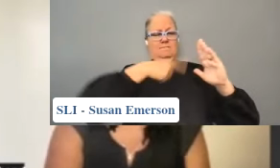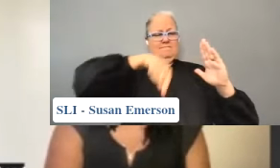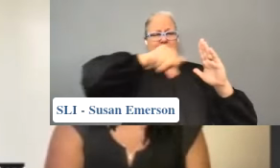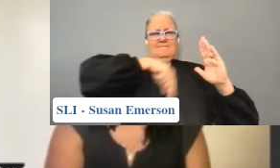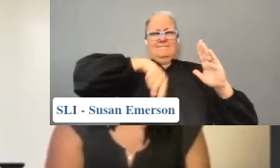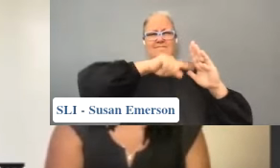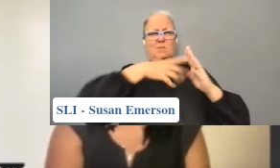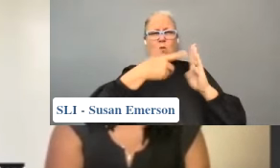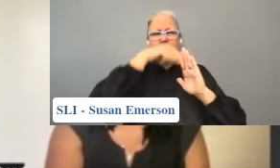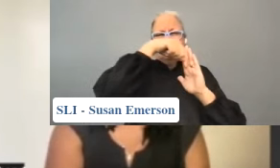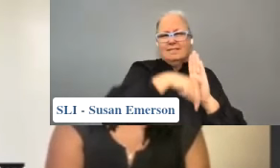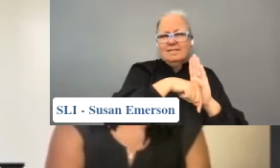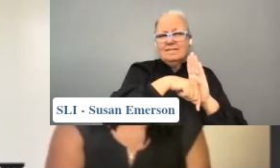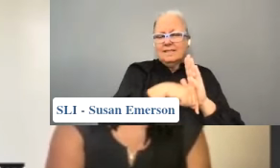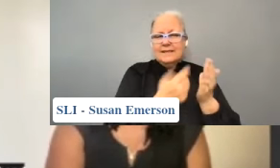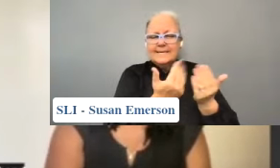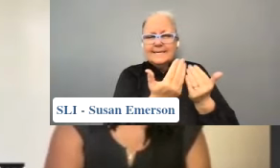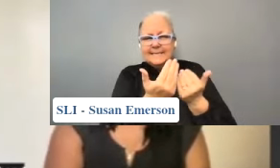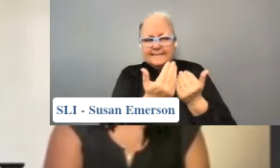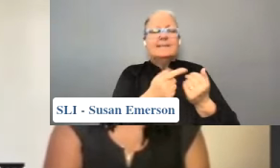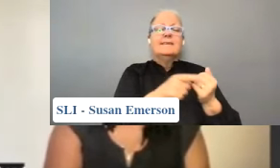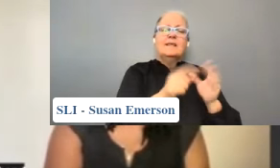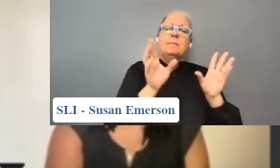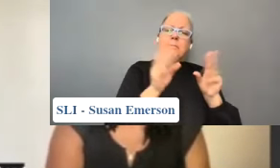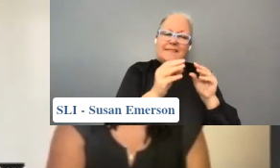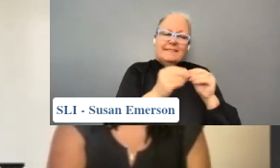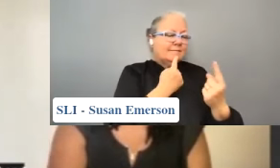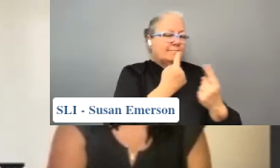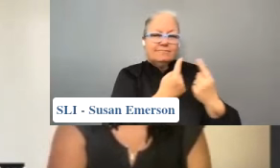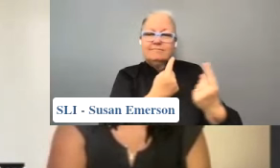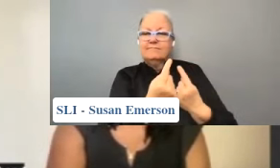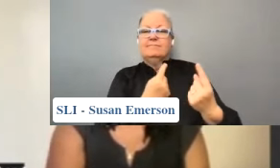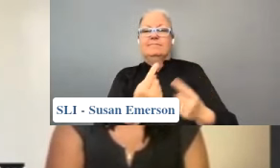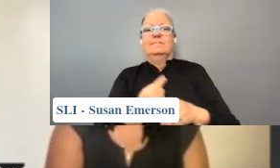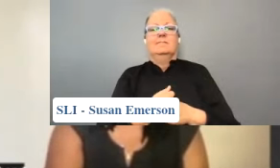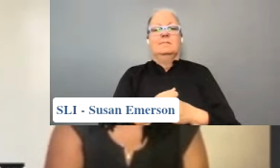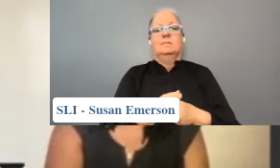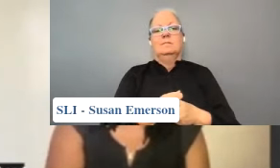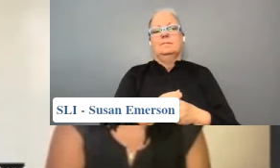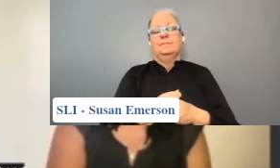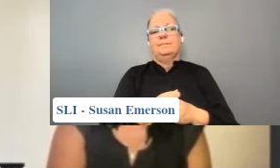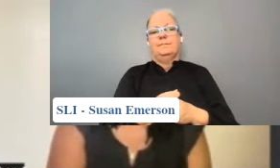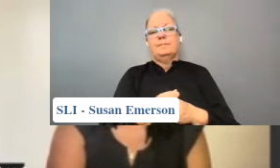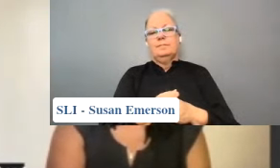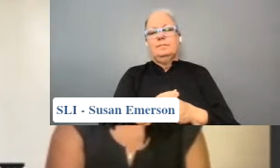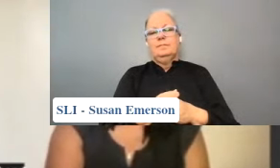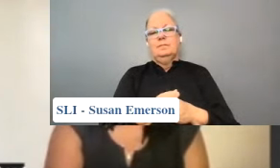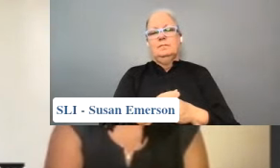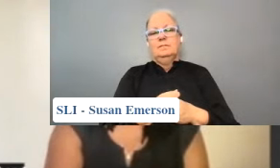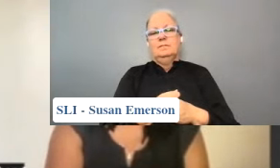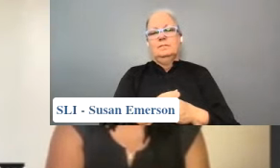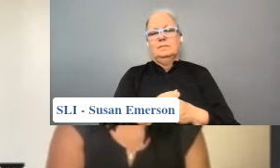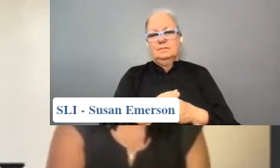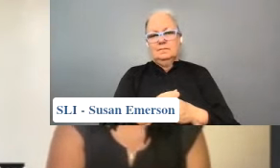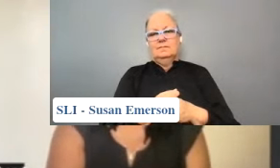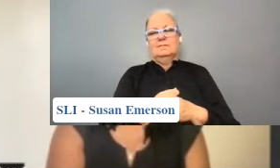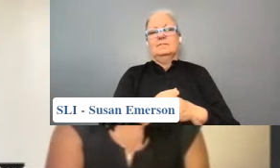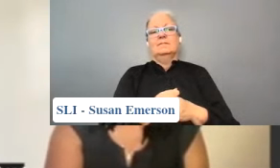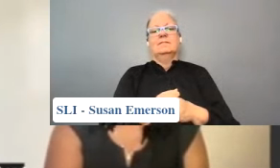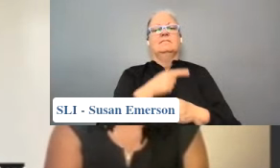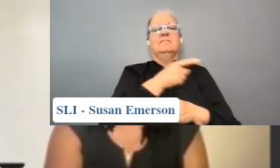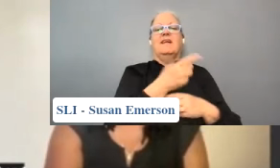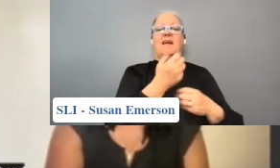registration, and etc., and follow-up via pre-collaborative meetings. The child protection workforce also are